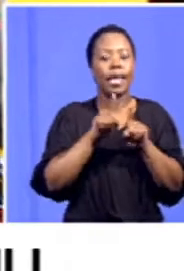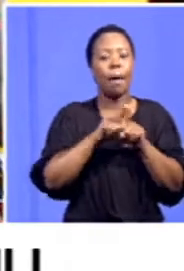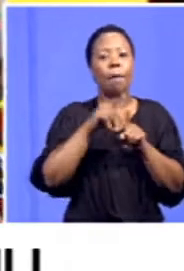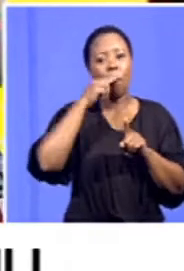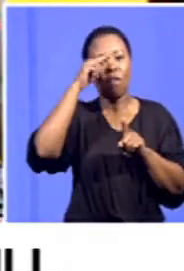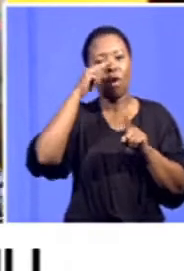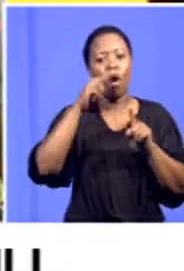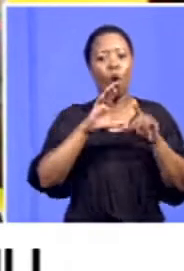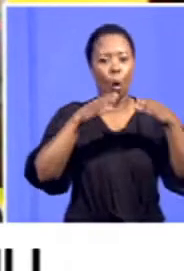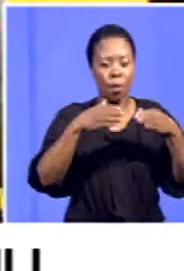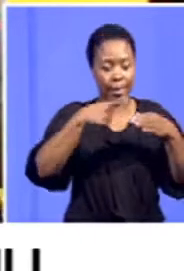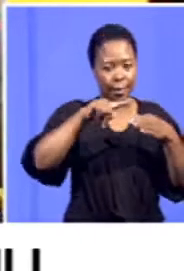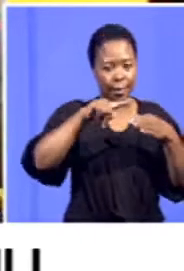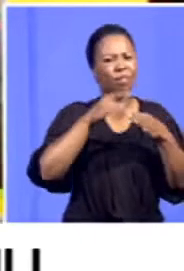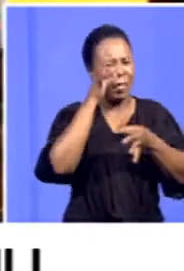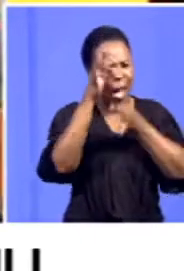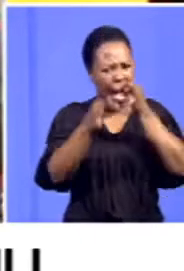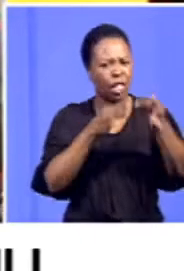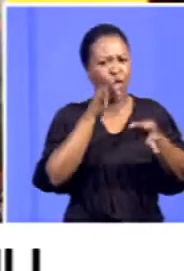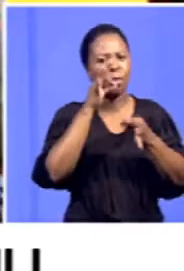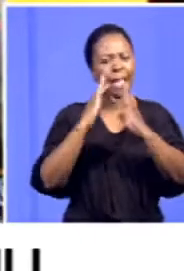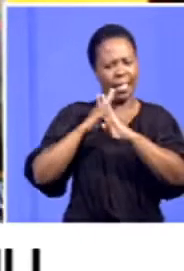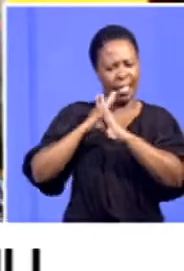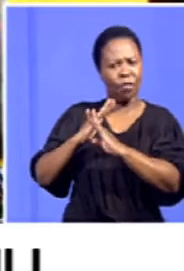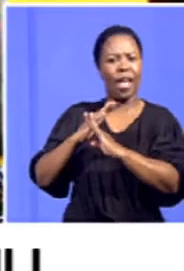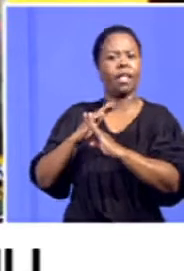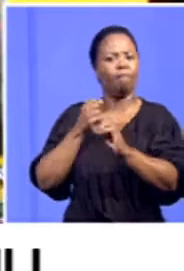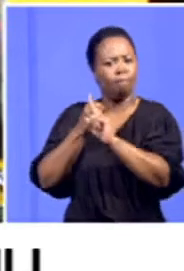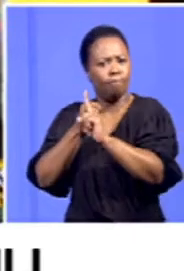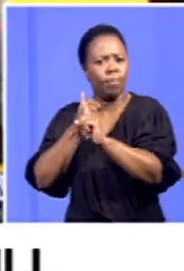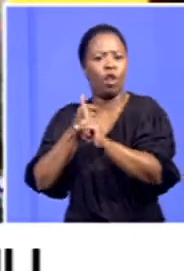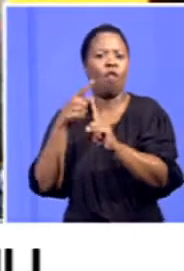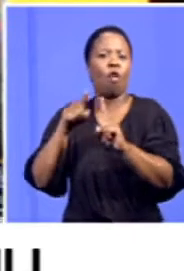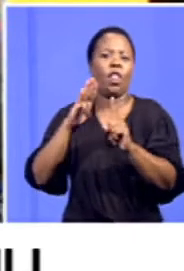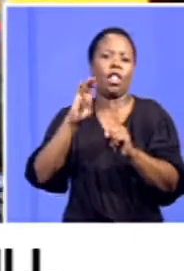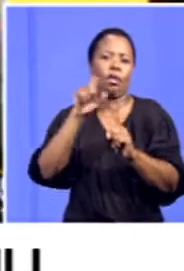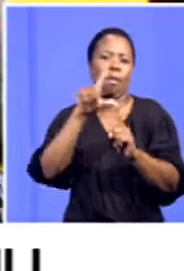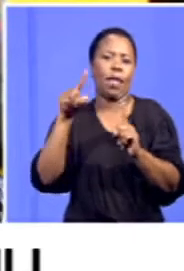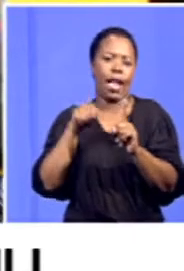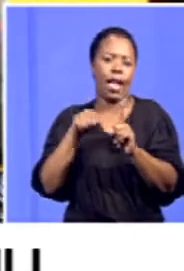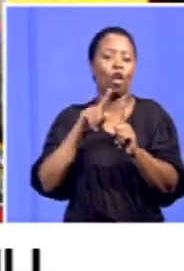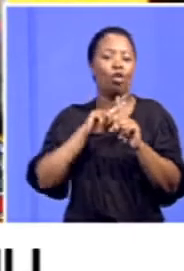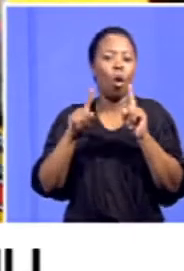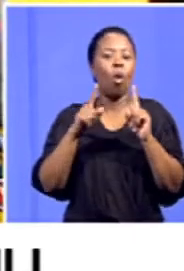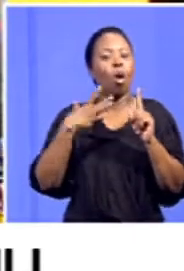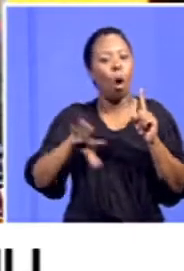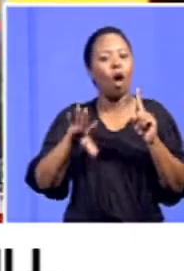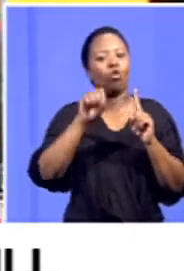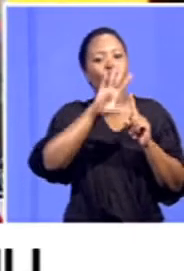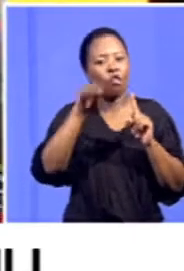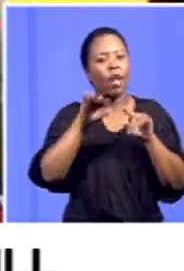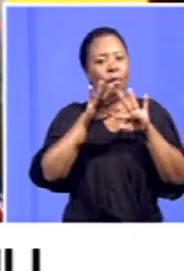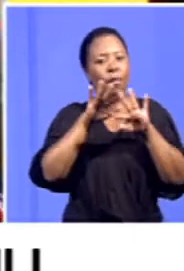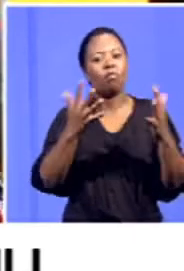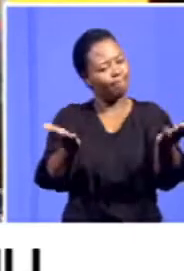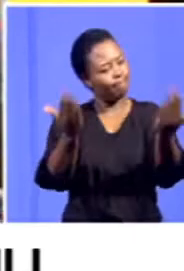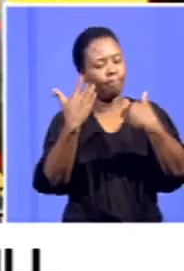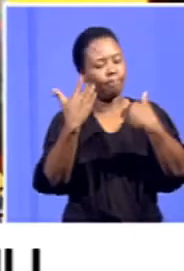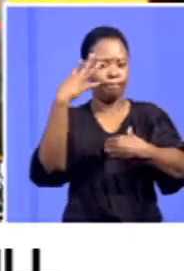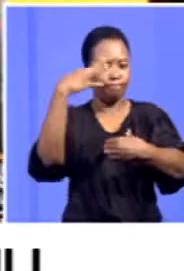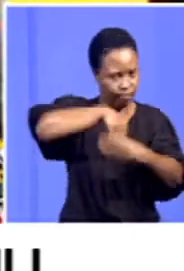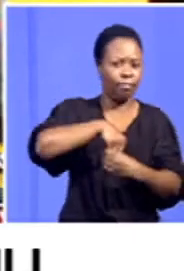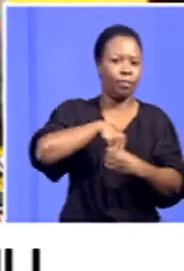and unpack it, explain it and defend it. And I think that whilst we will be there, we are calling on South Africans to be part and parcel of